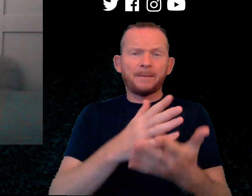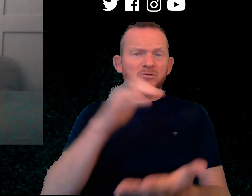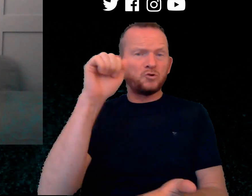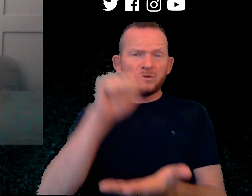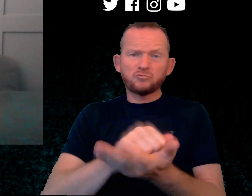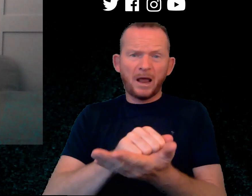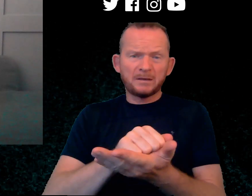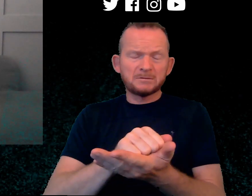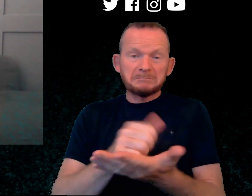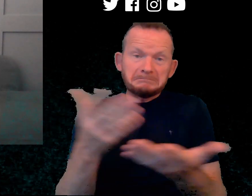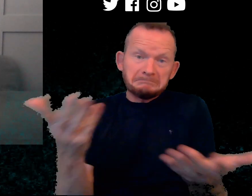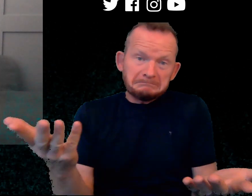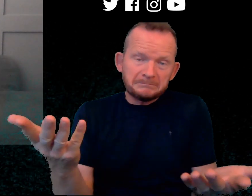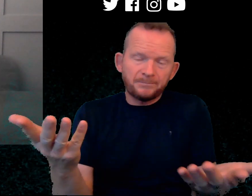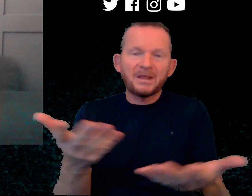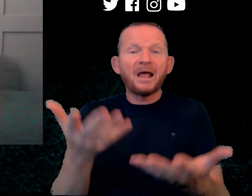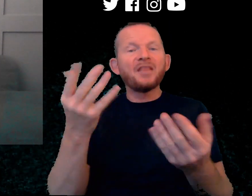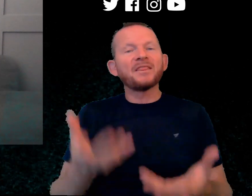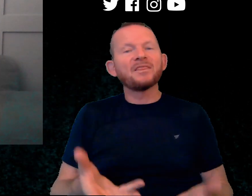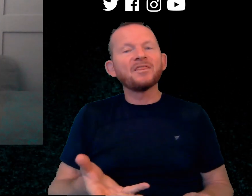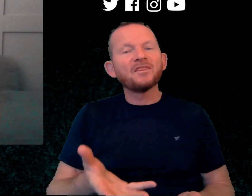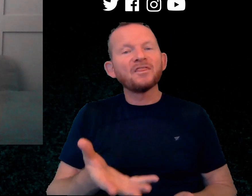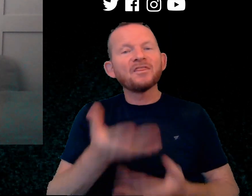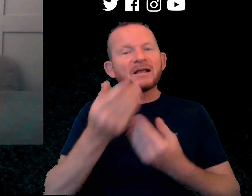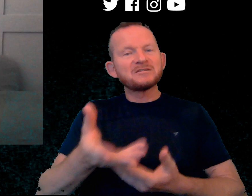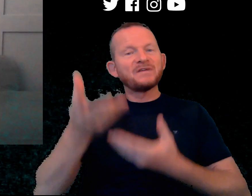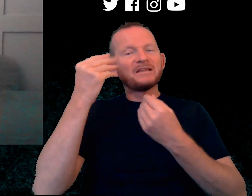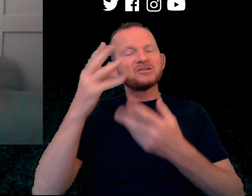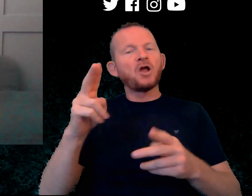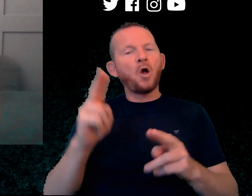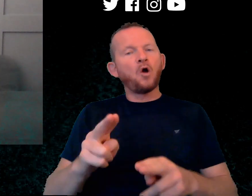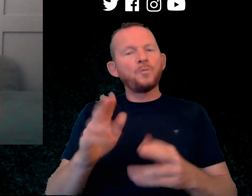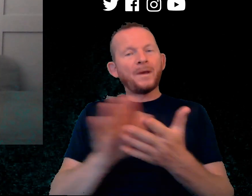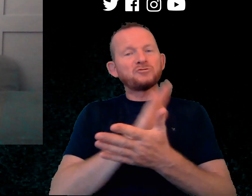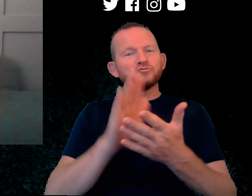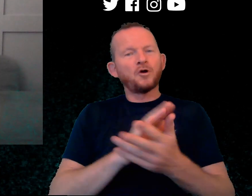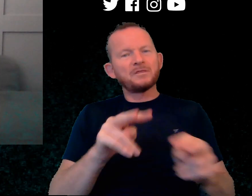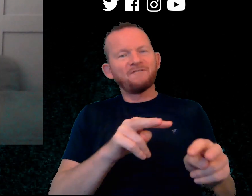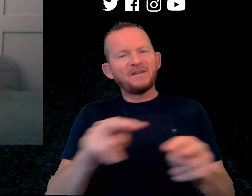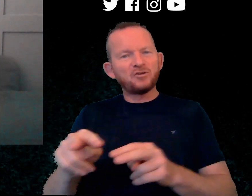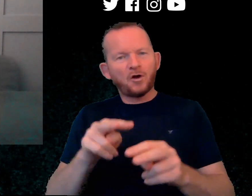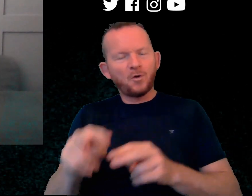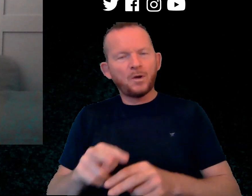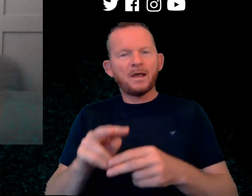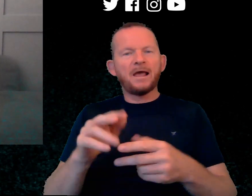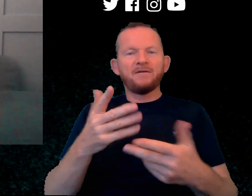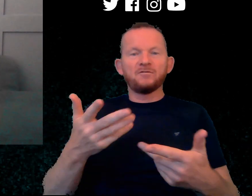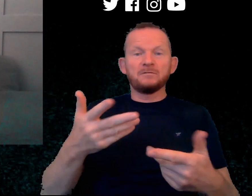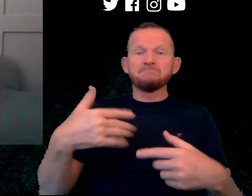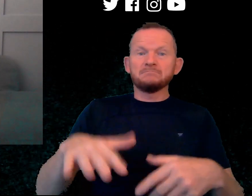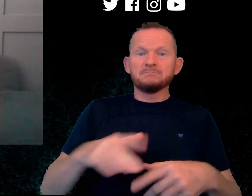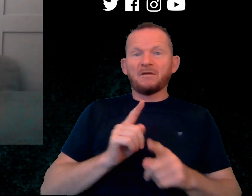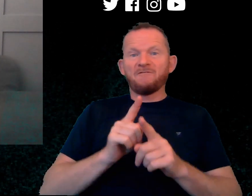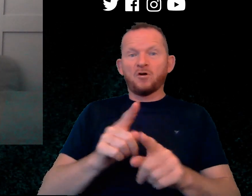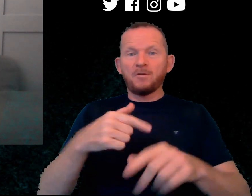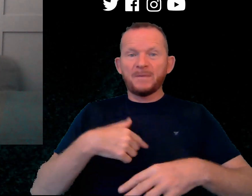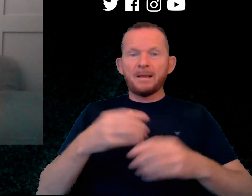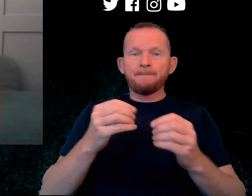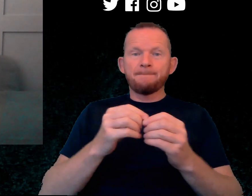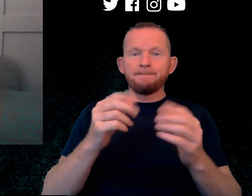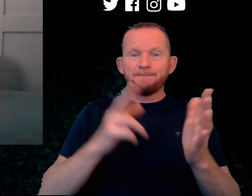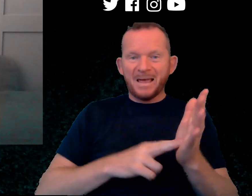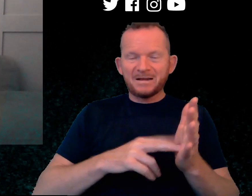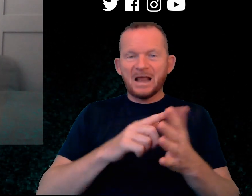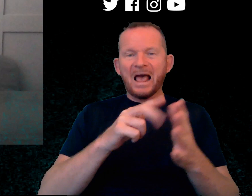saying the wrong, as when we look at it, is there any term that is absolutely right? Thanks for listening, I hope you enjoyed